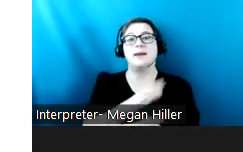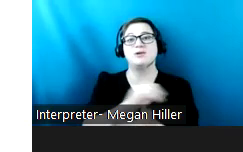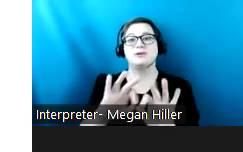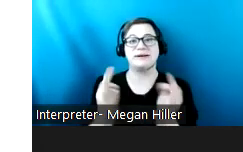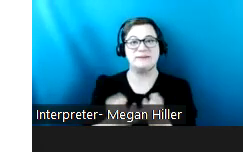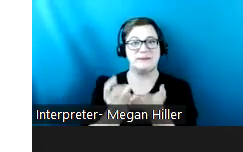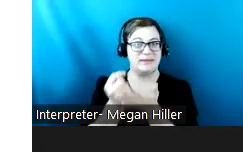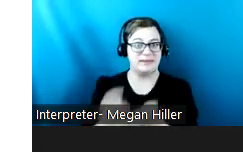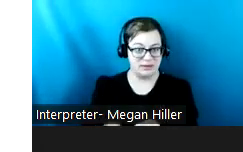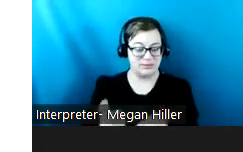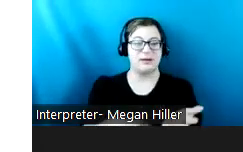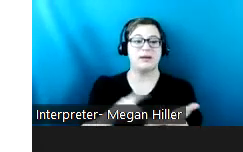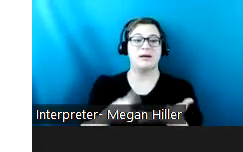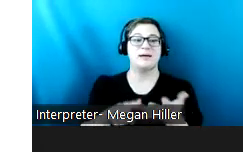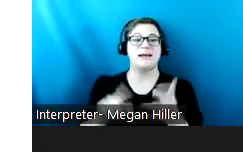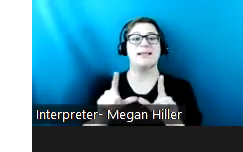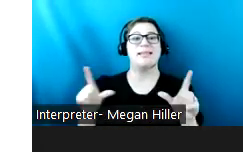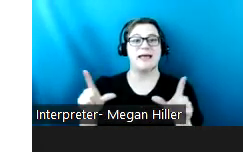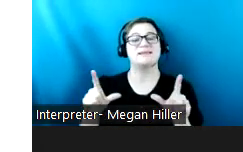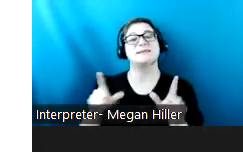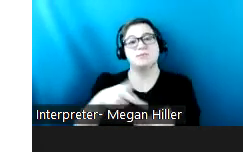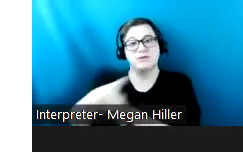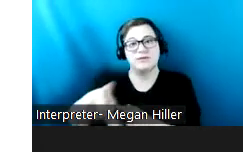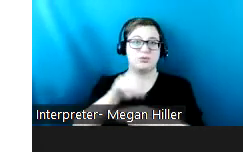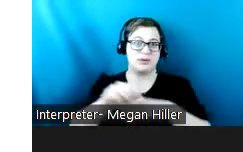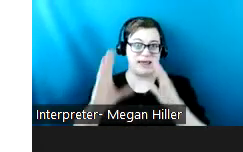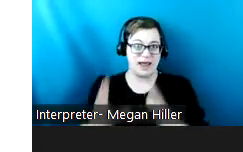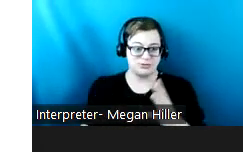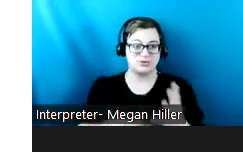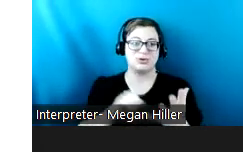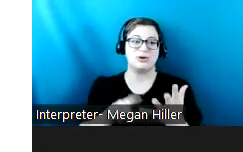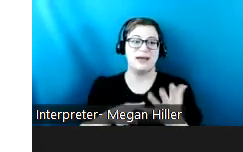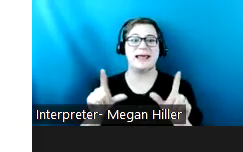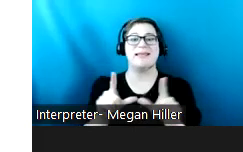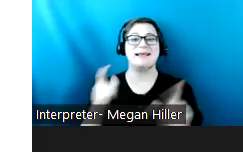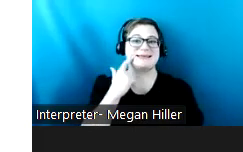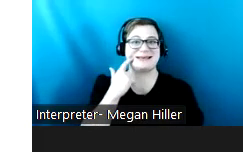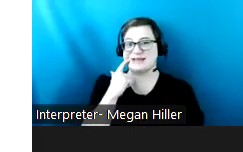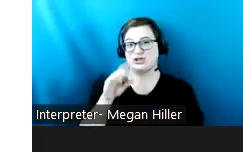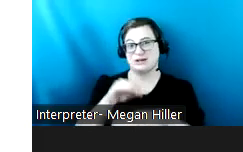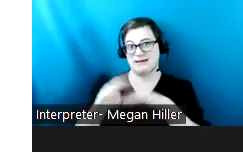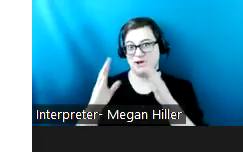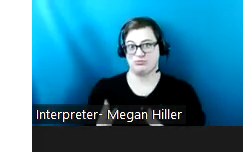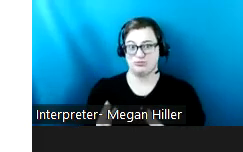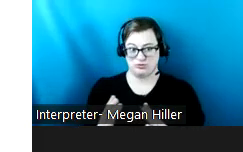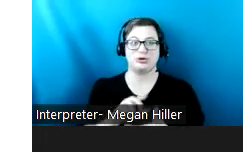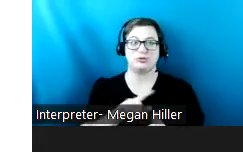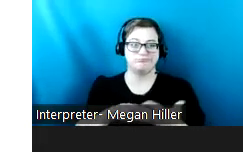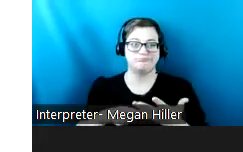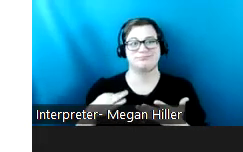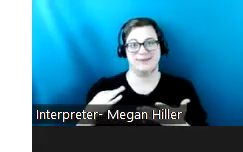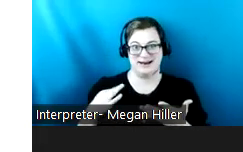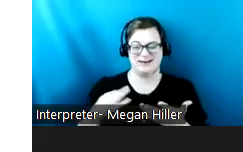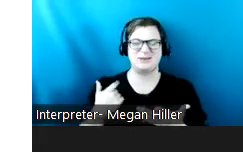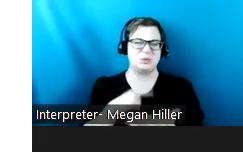candidates, licensed professional counselor candidates, and licensed addiction counselor candidates. We'll talk a little bit